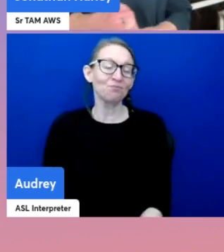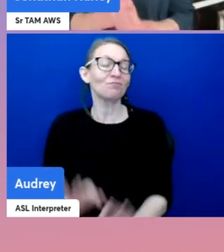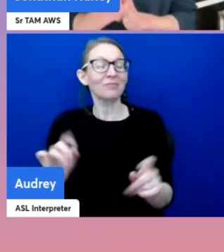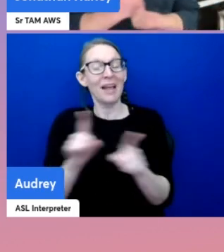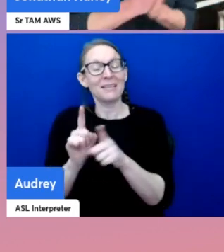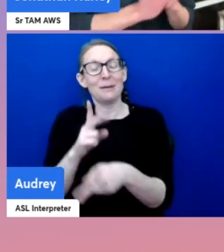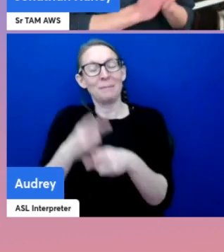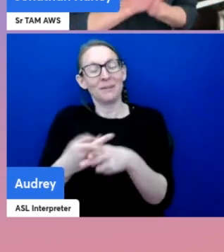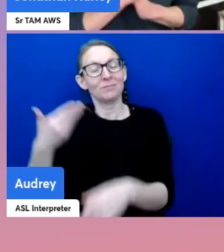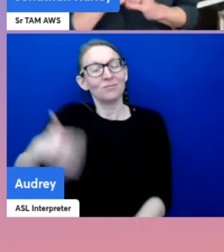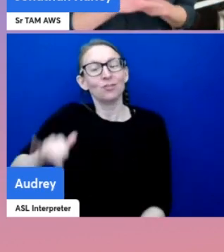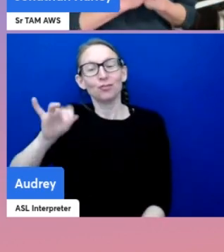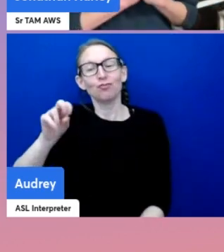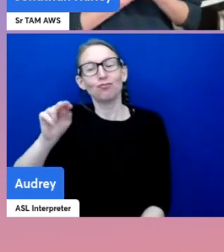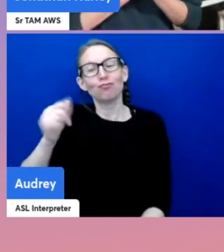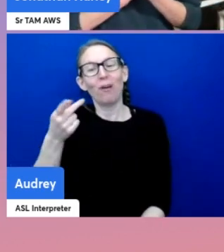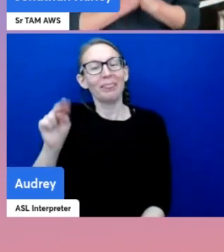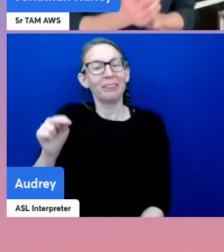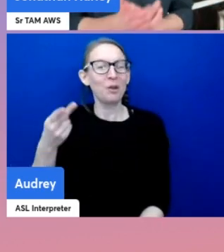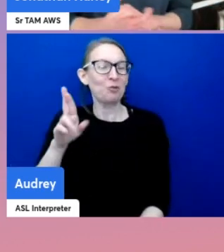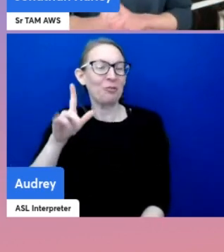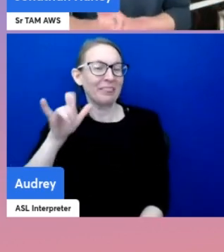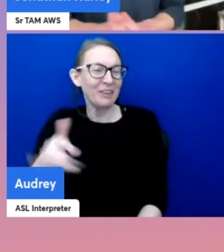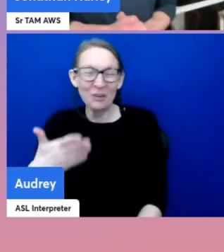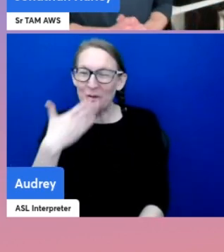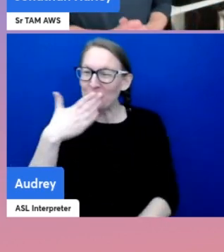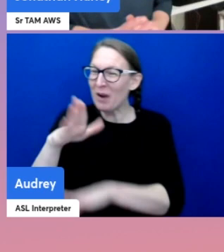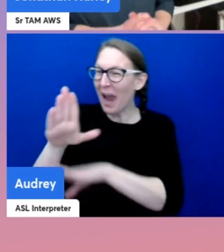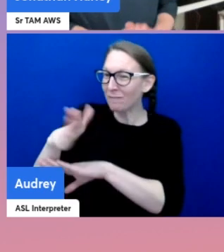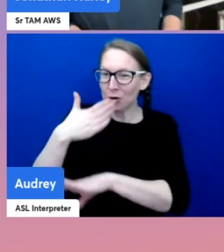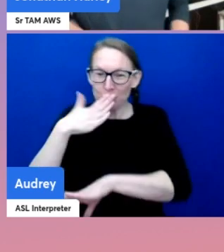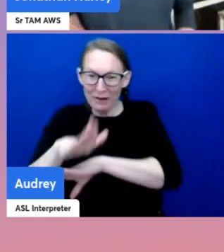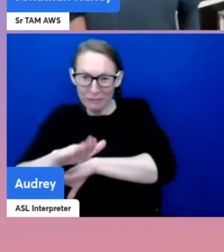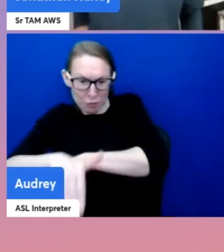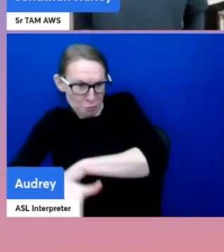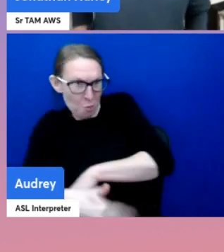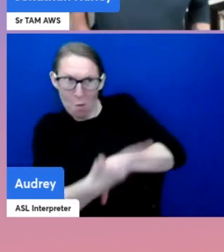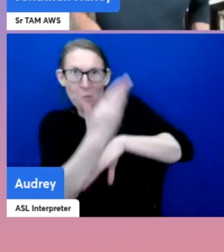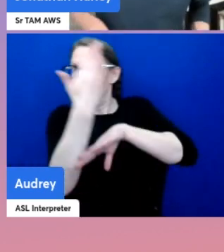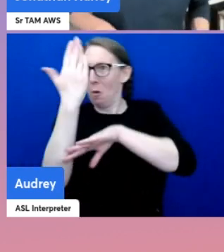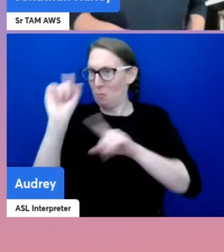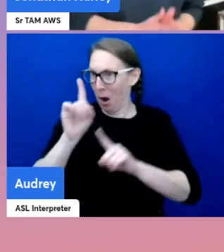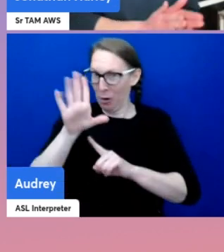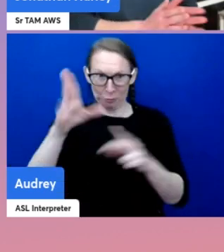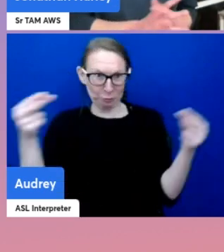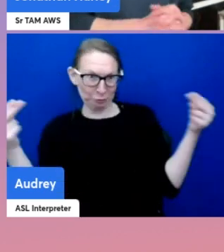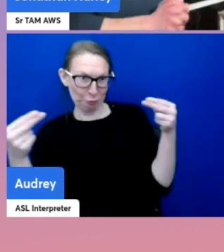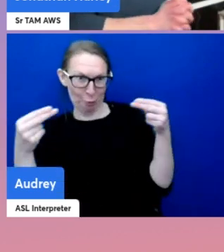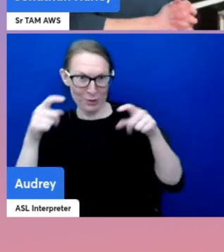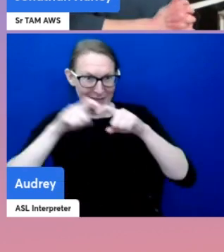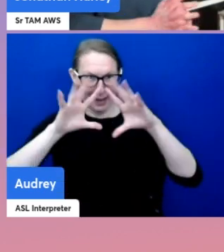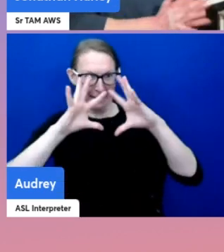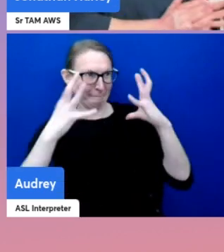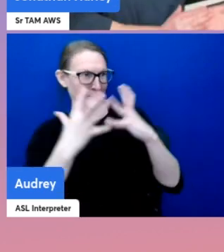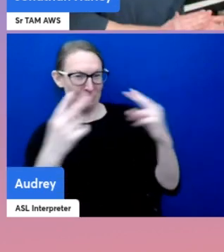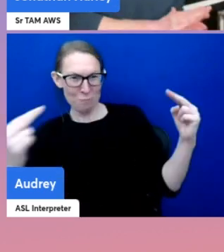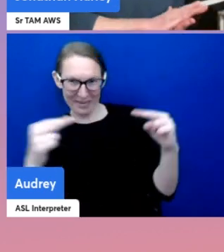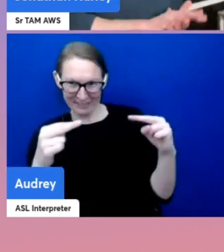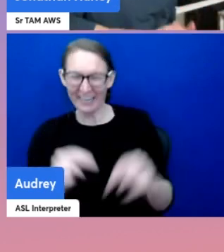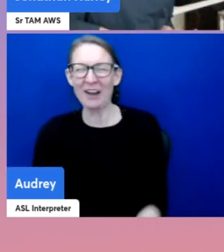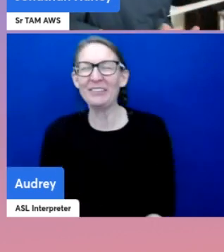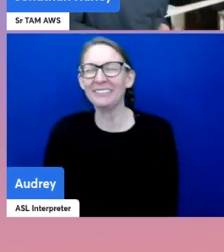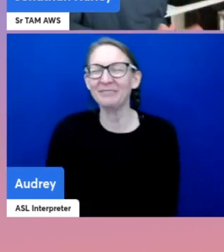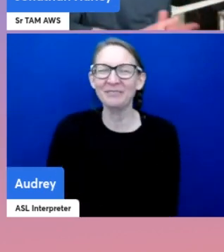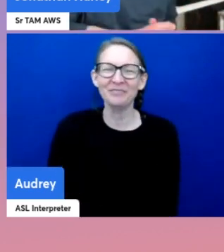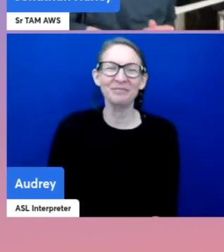Jonathan Hurley. Good afternoon, good evening, good morning, wherever you're joining from or watching after the fact. I am